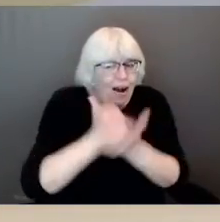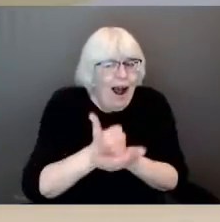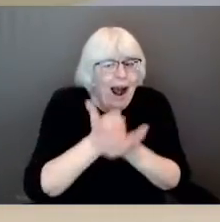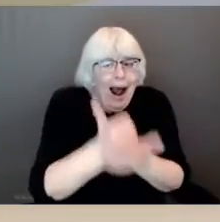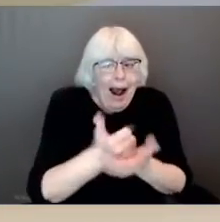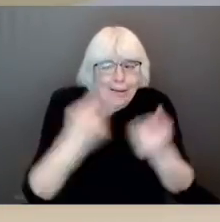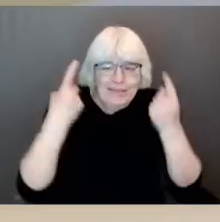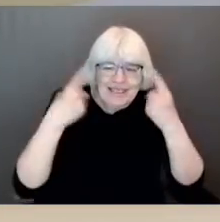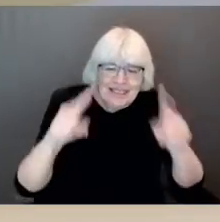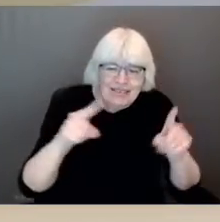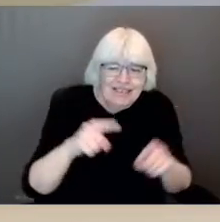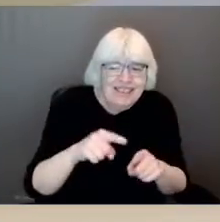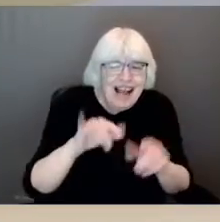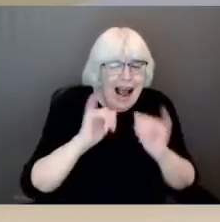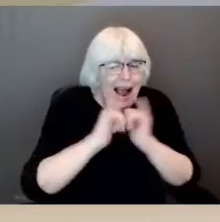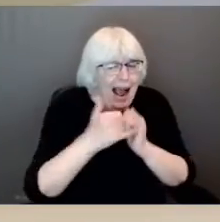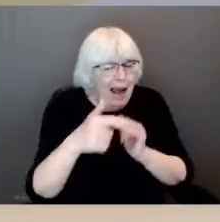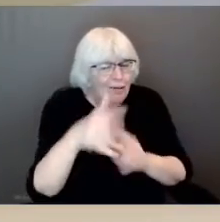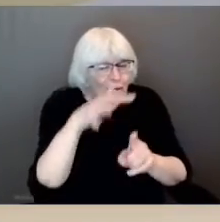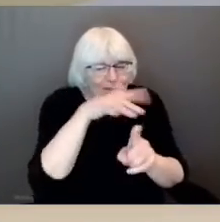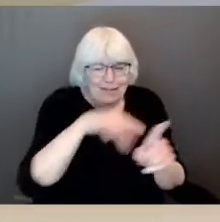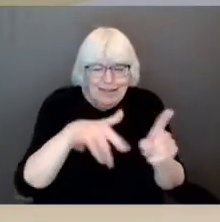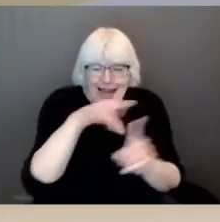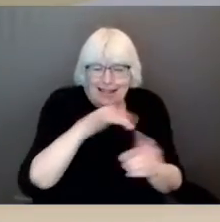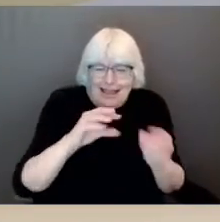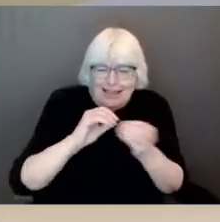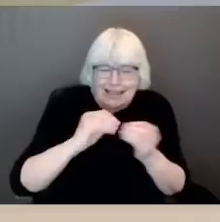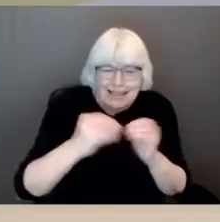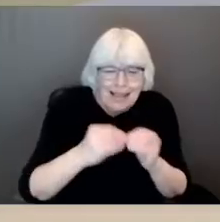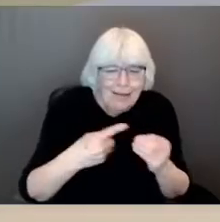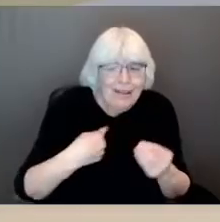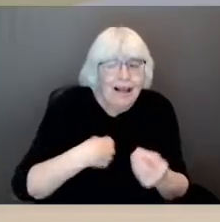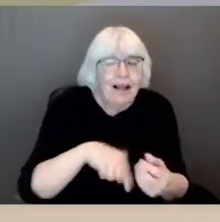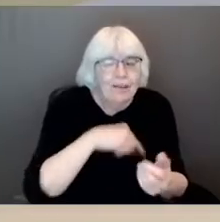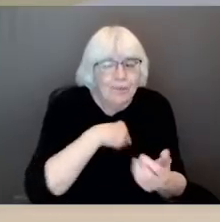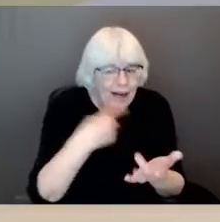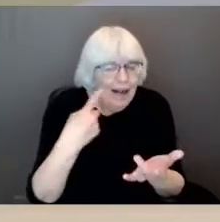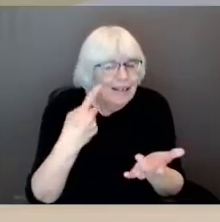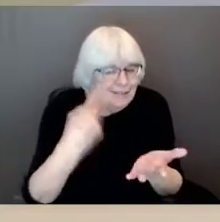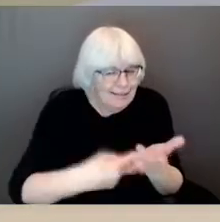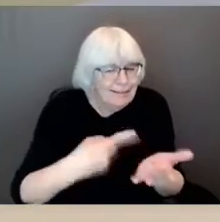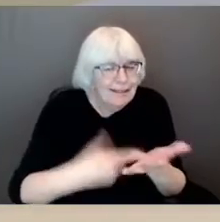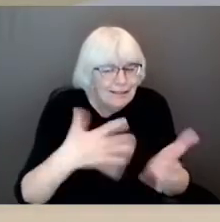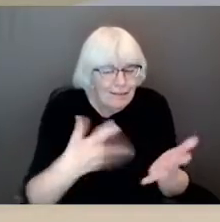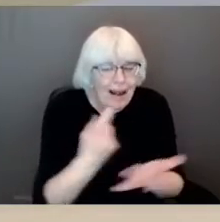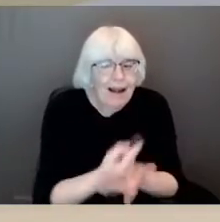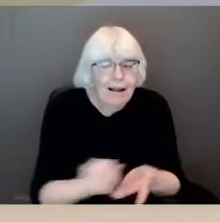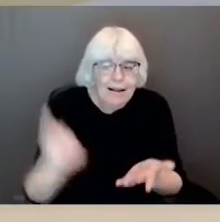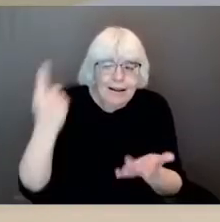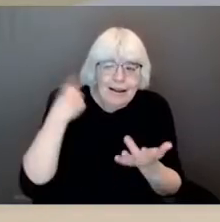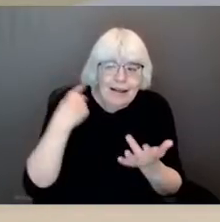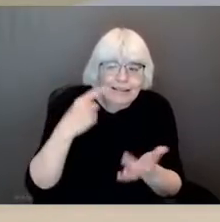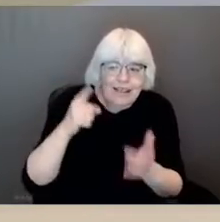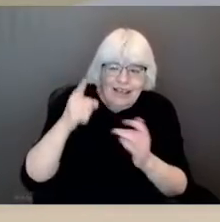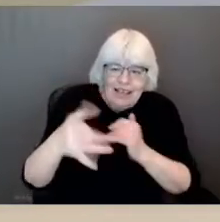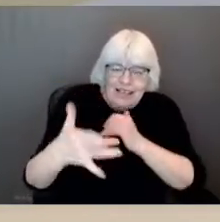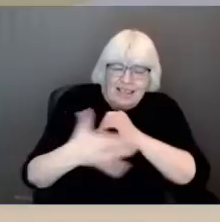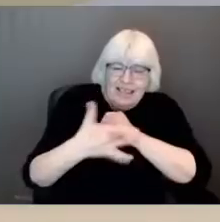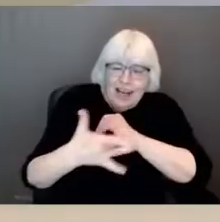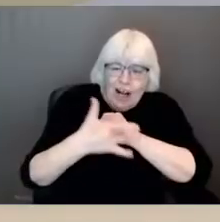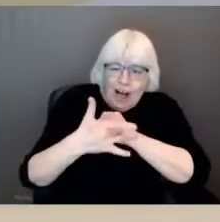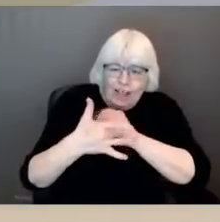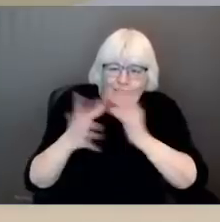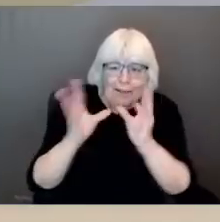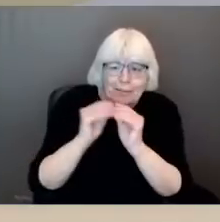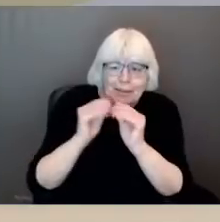maybe last week as well, but and it may have come up in the technical briefing that, we'll, in terms of trying